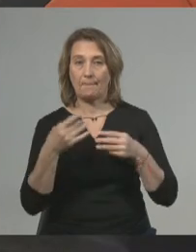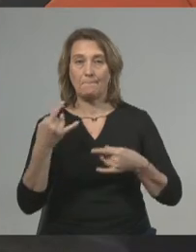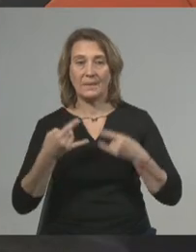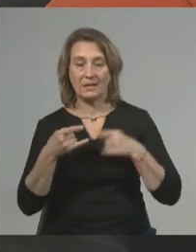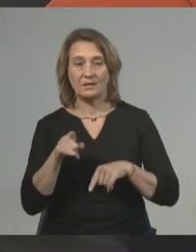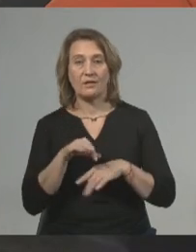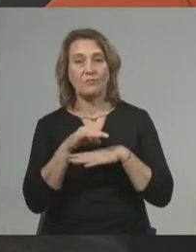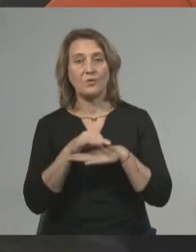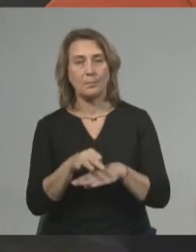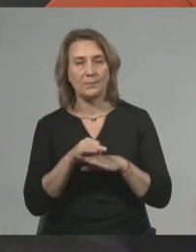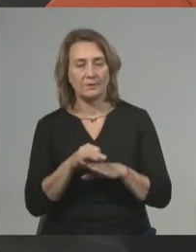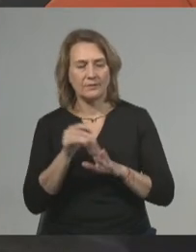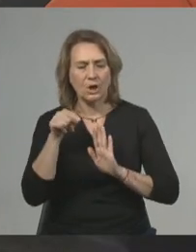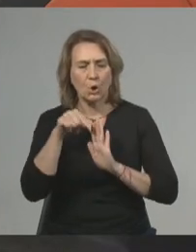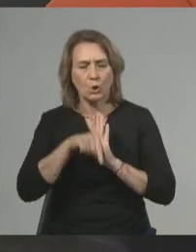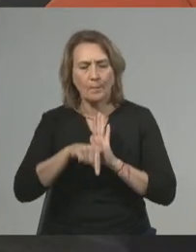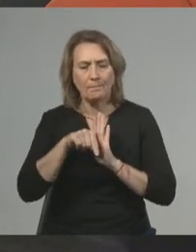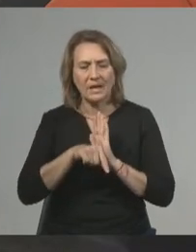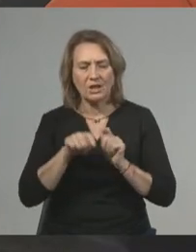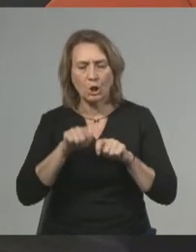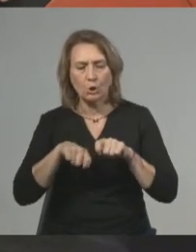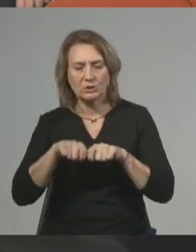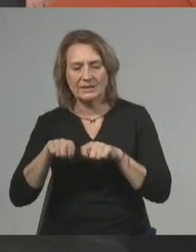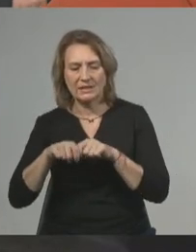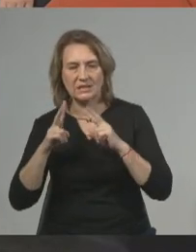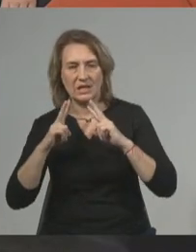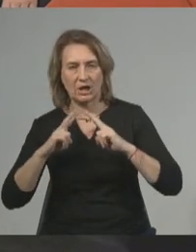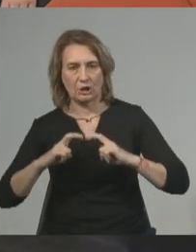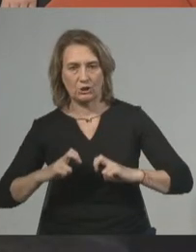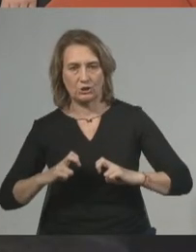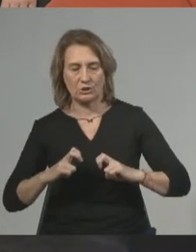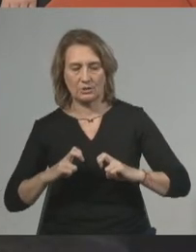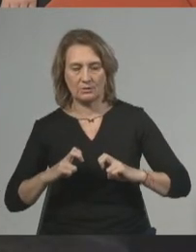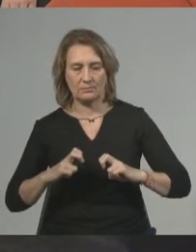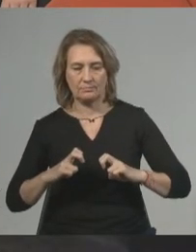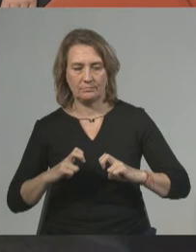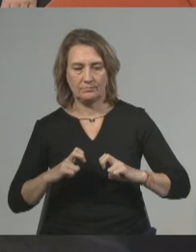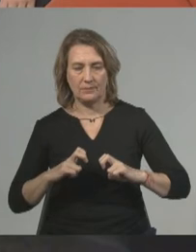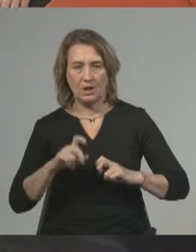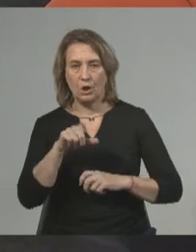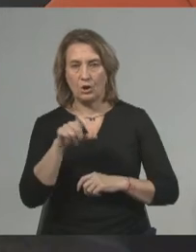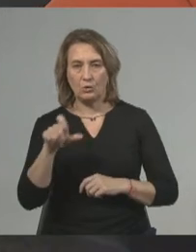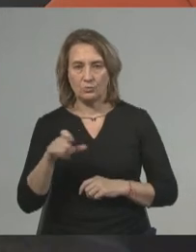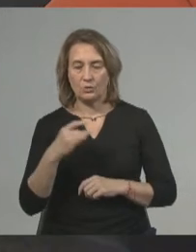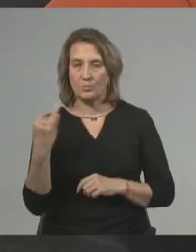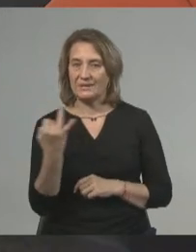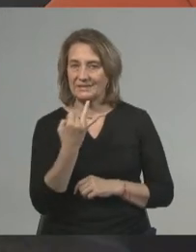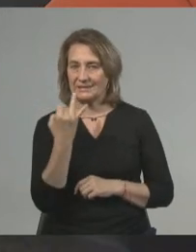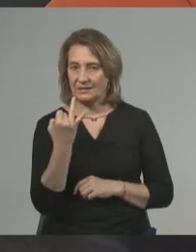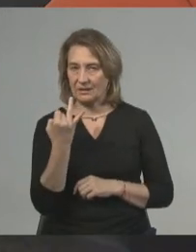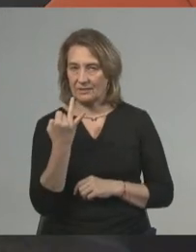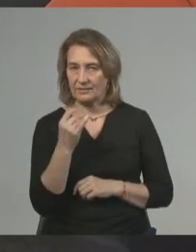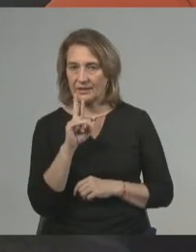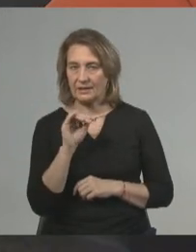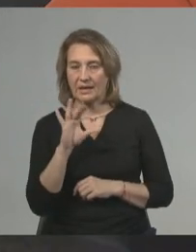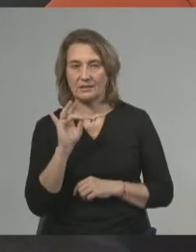and uh it's a very interesting case in terms of how actually you how you actually use social media for that uh enrique i